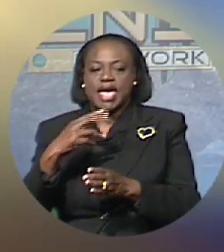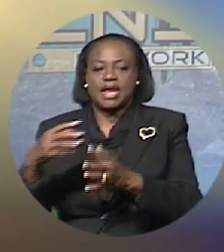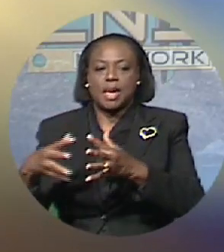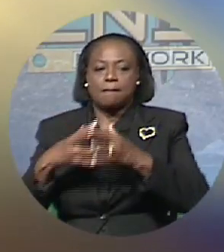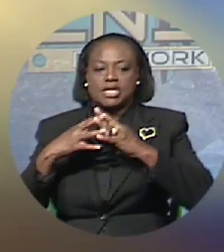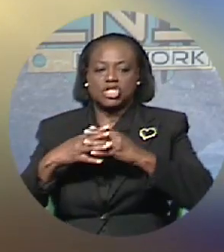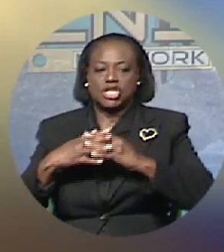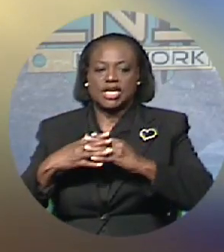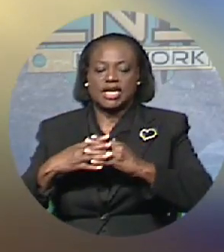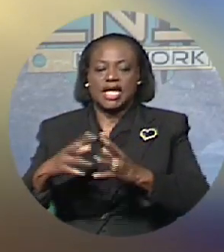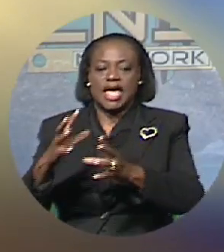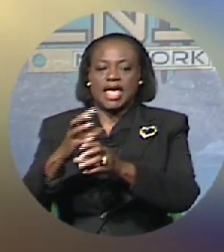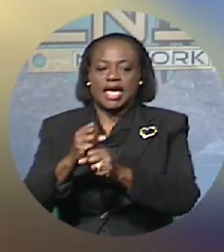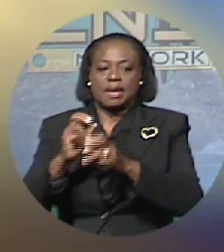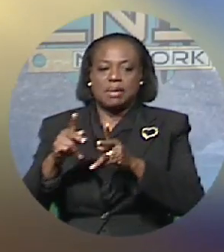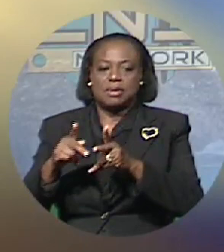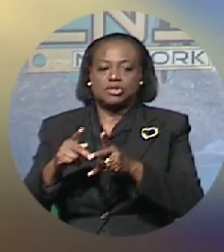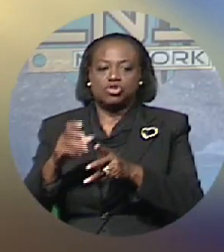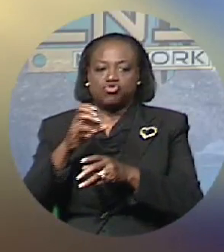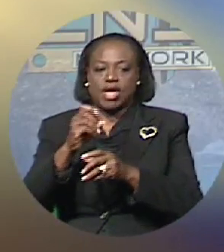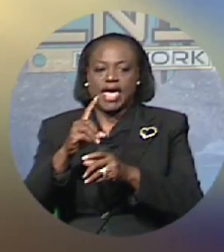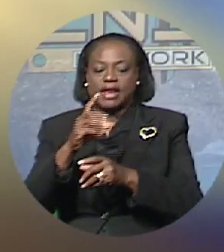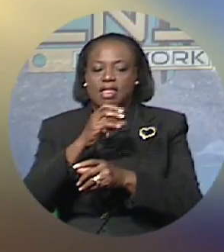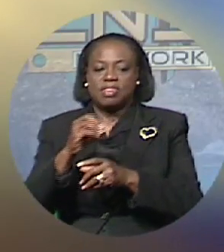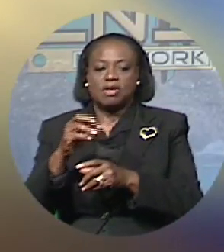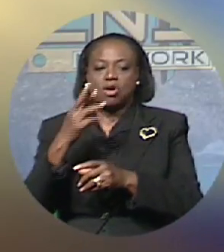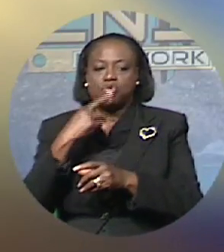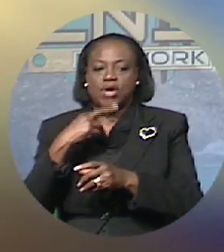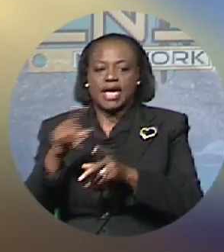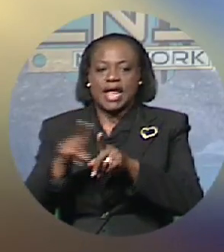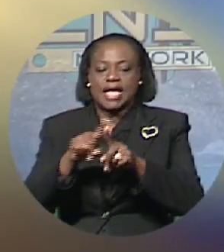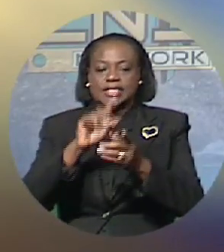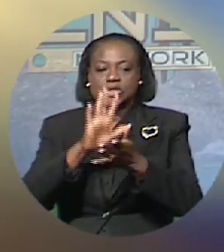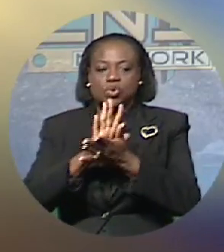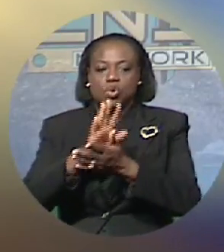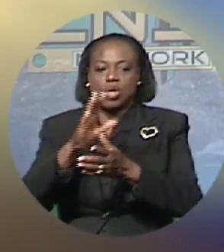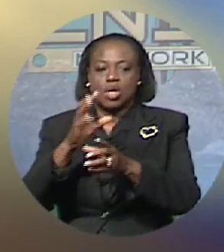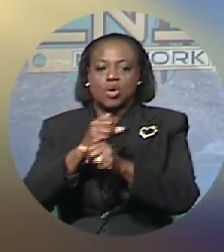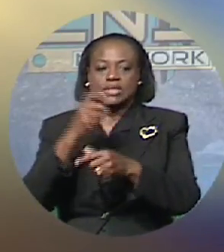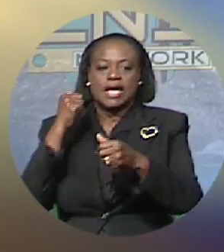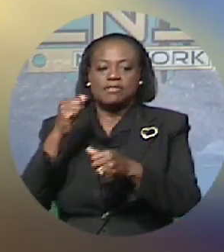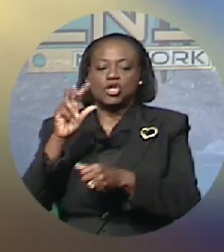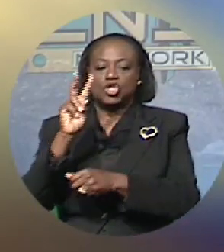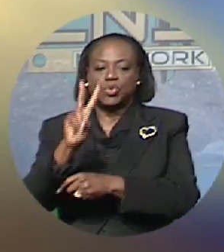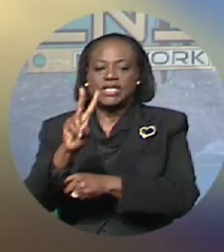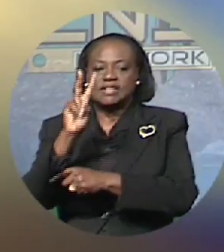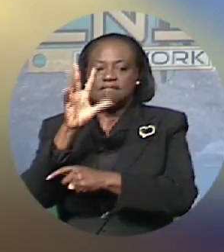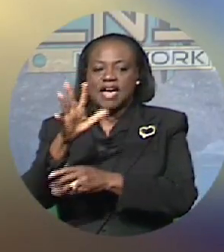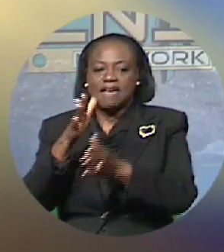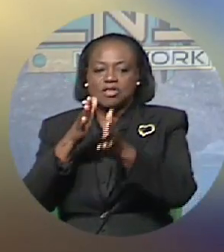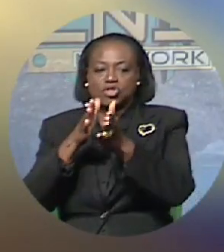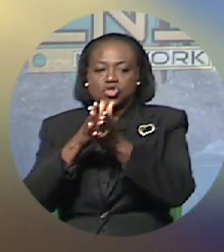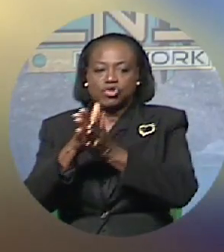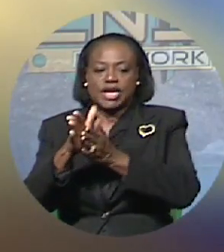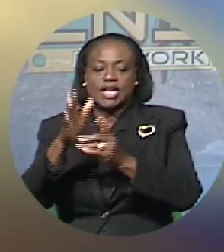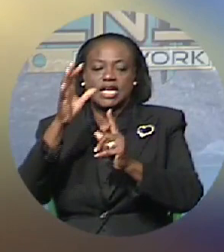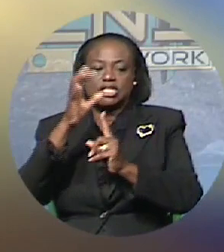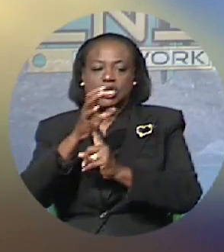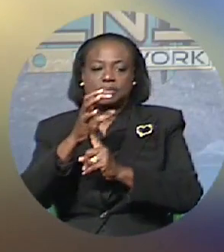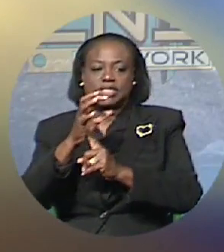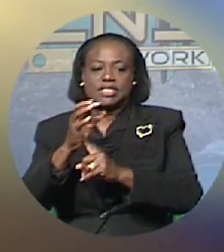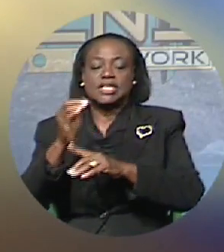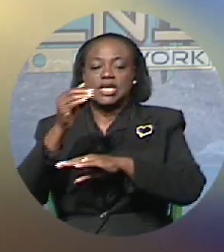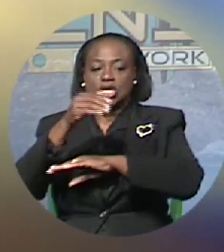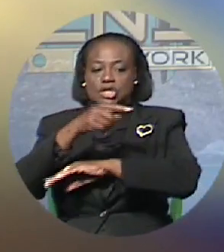at the B.A.I.S.S. Track and Field Meet Championships as that school goes after its 25th straight championship. However, today,